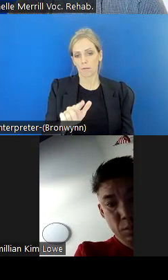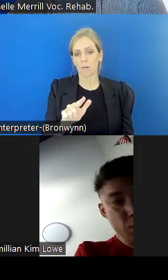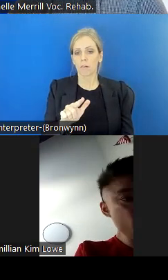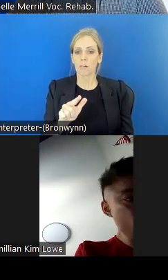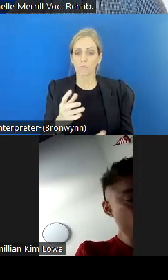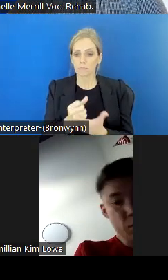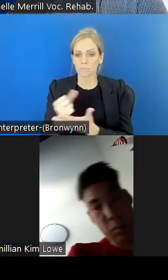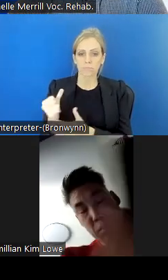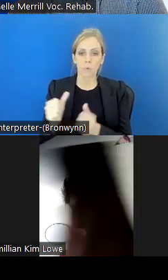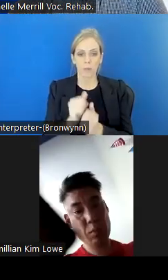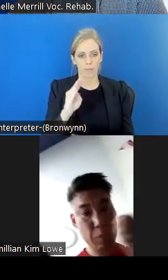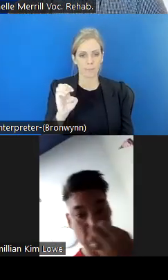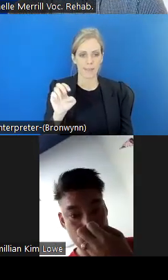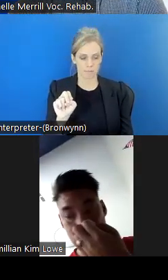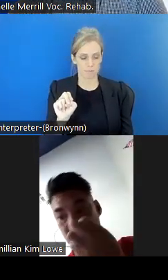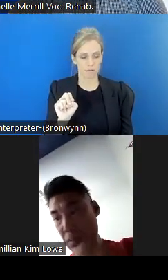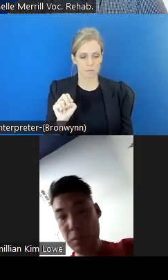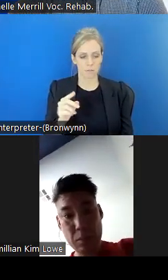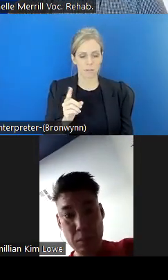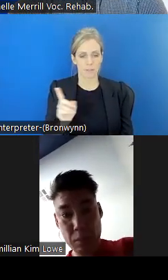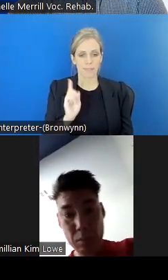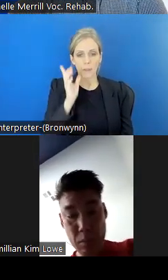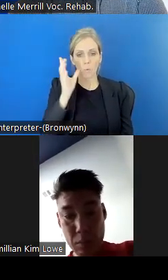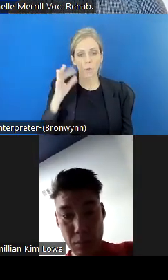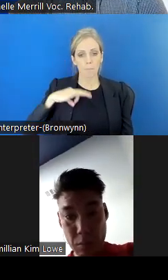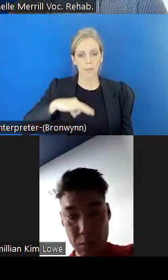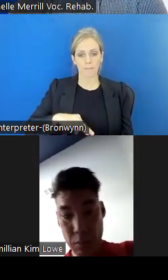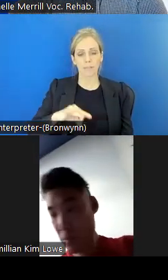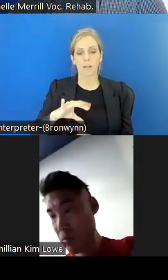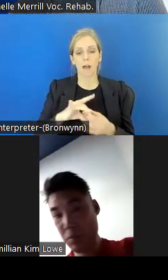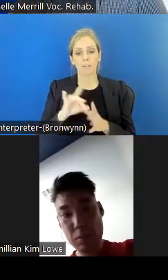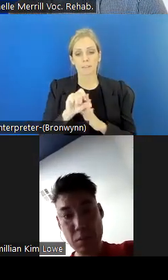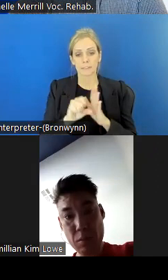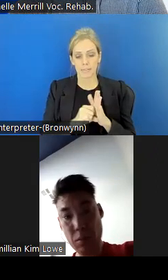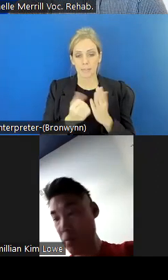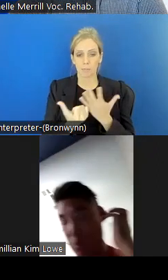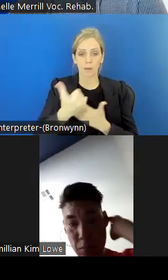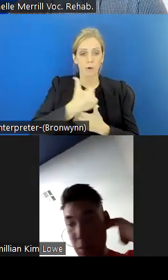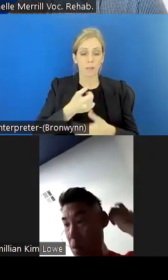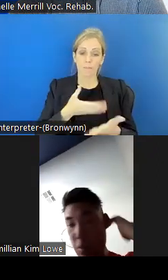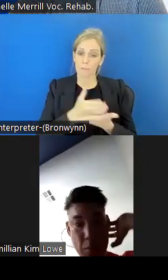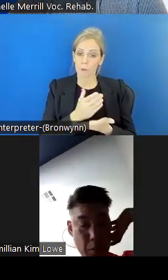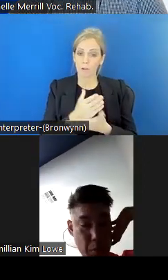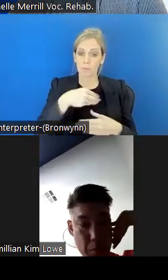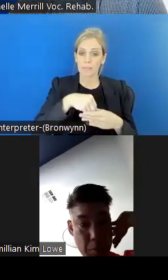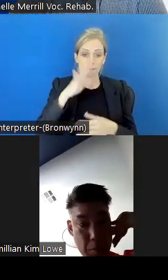benefiting from the state's priority of right to be in state and federal buildings and have food service and vending